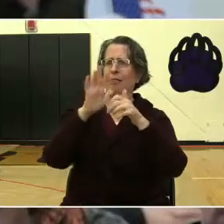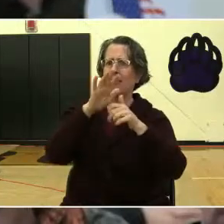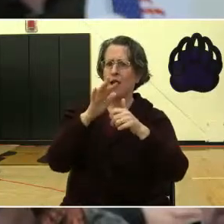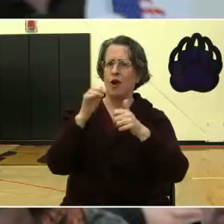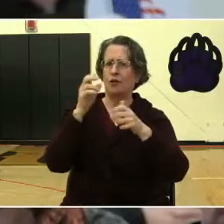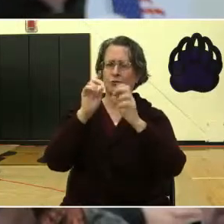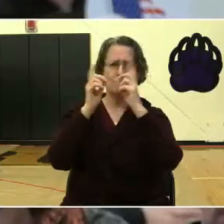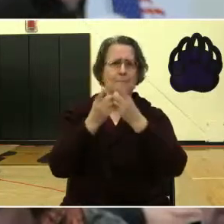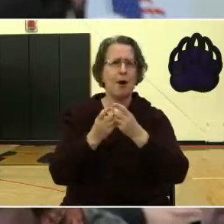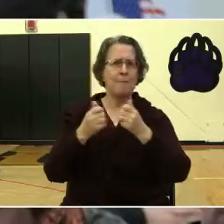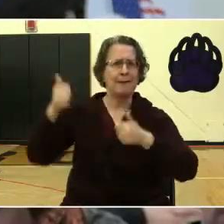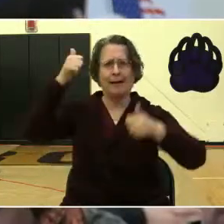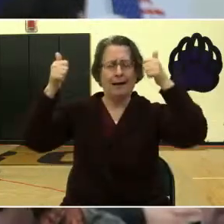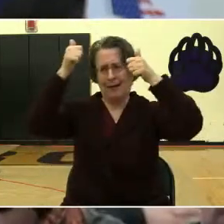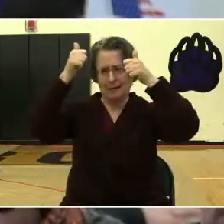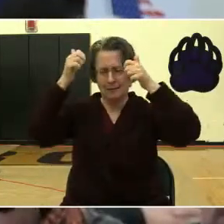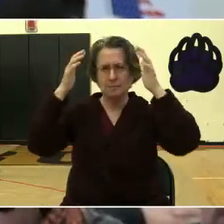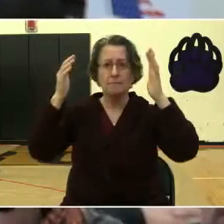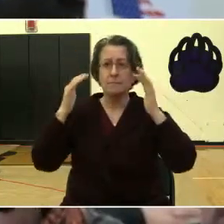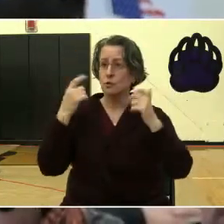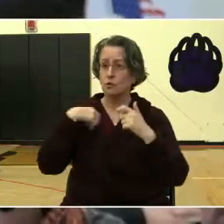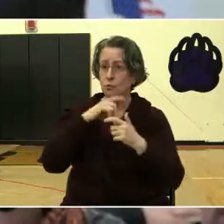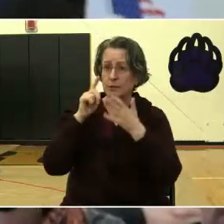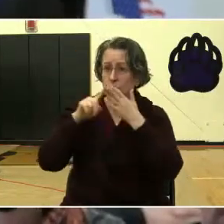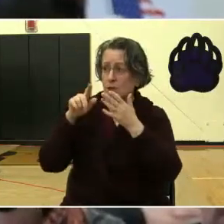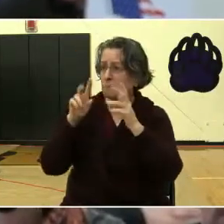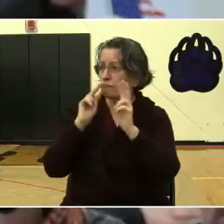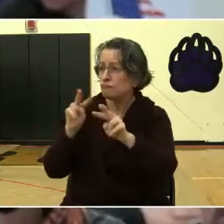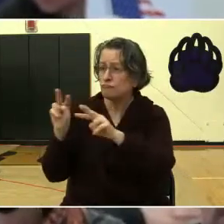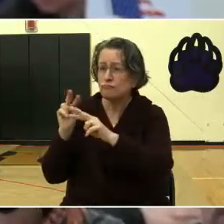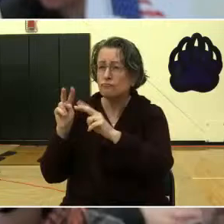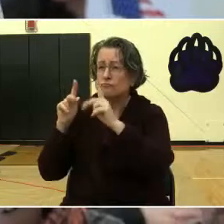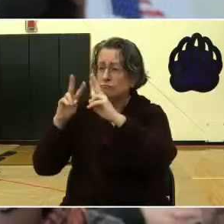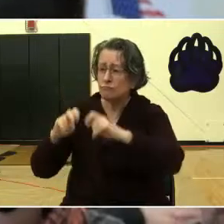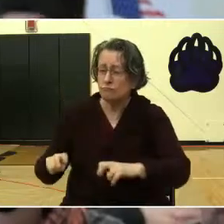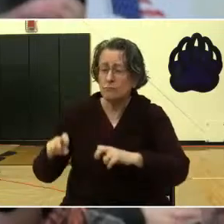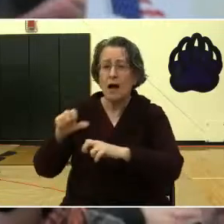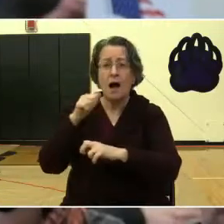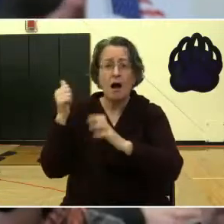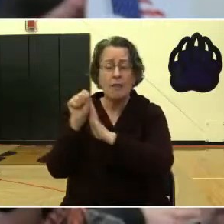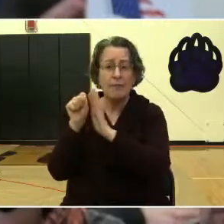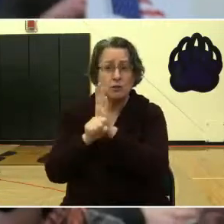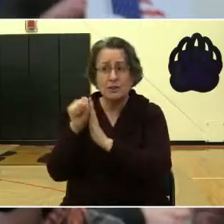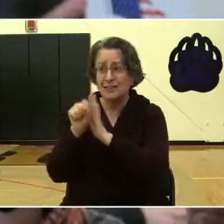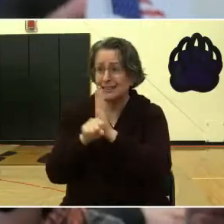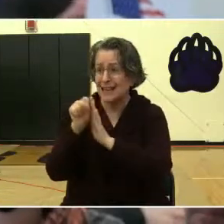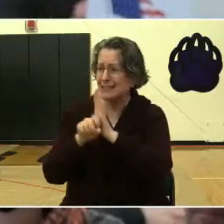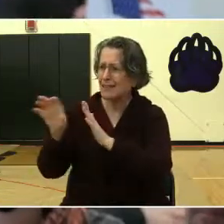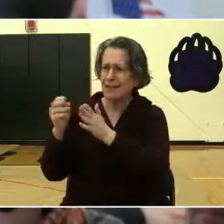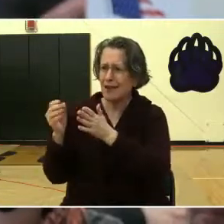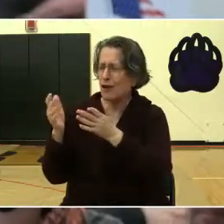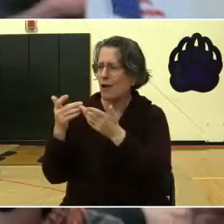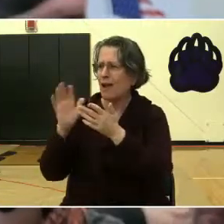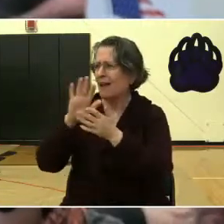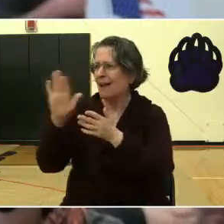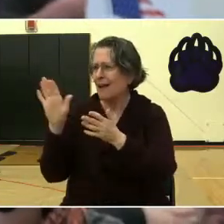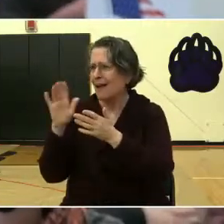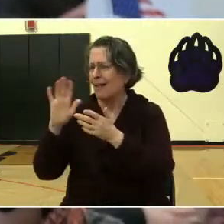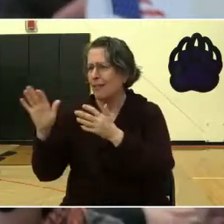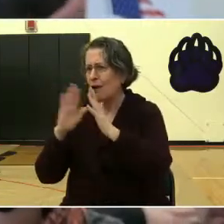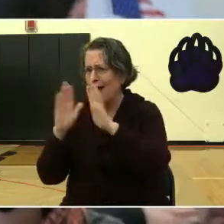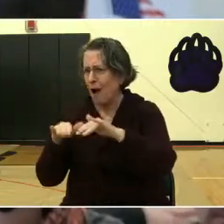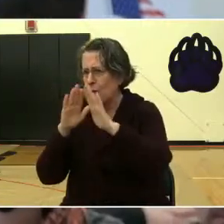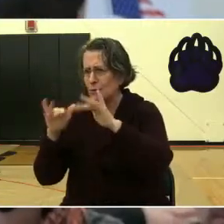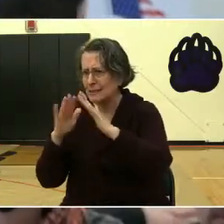their taxpayers uh do we look to other states and see their bigger gdps um their ability to build multif family